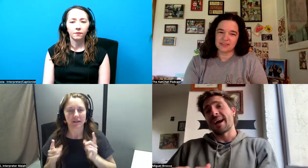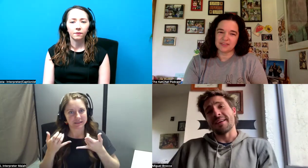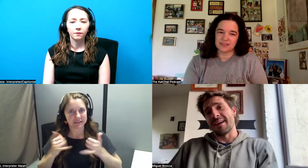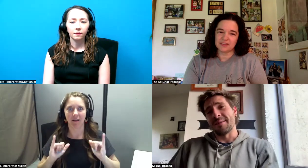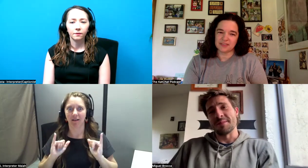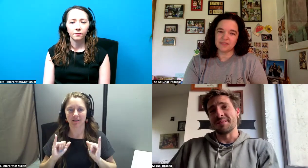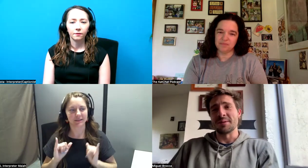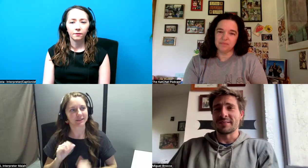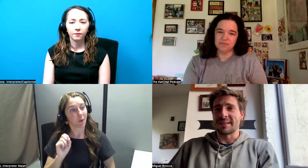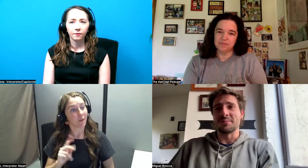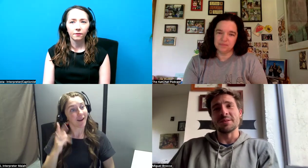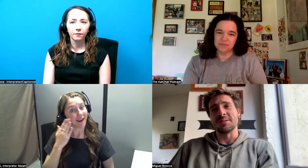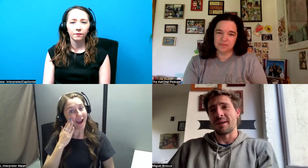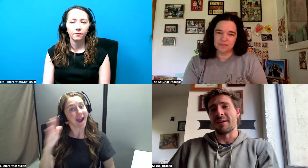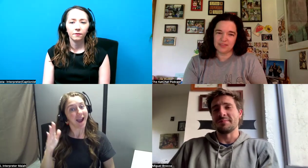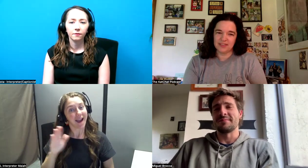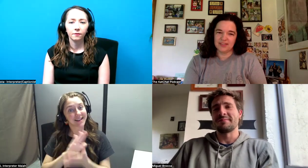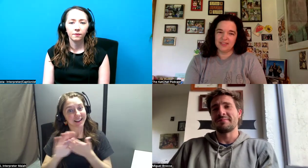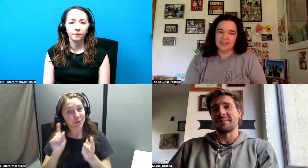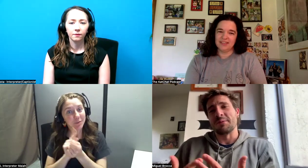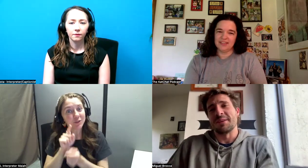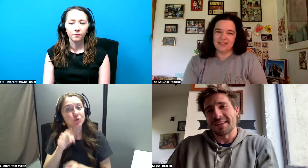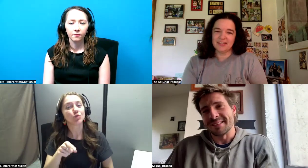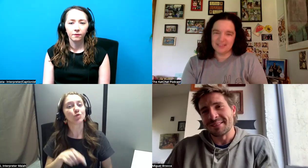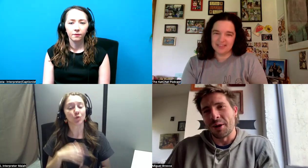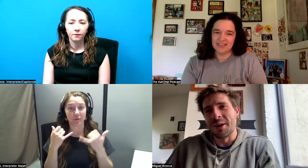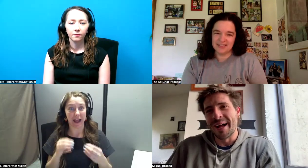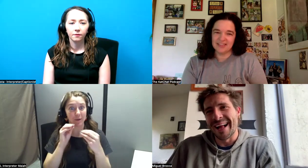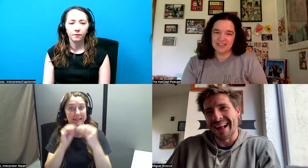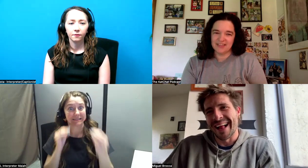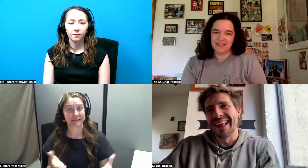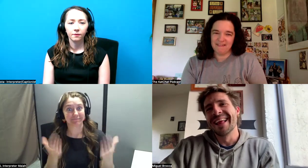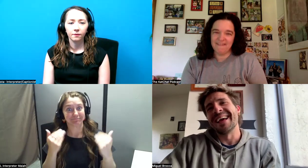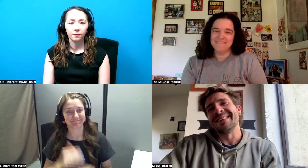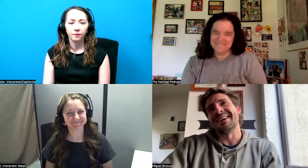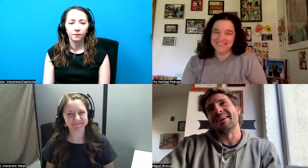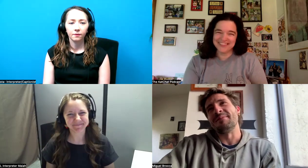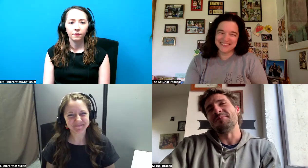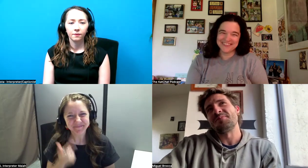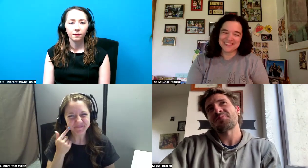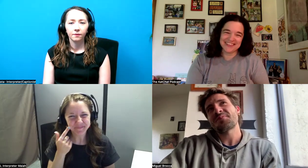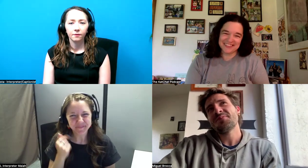okay, hi, this is Miguel. Nice to meet you. Now we're gonna kiss, you know. And